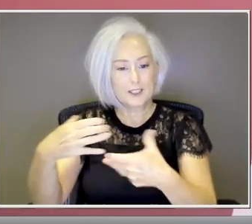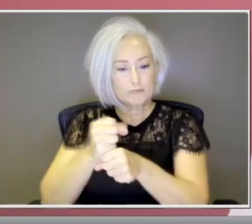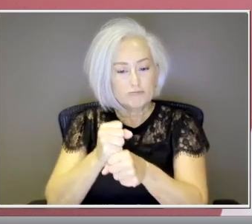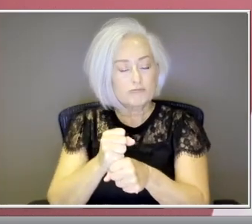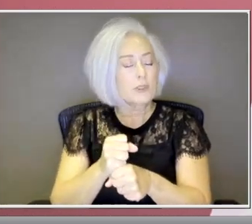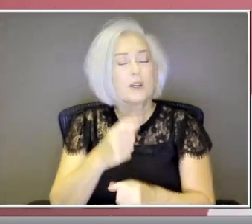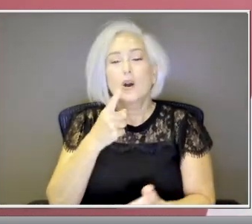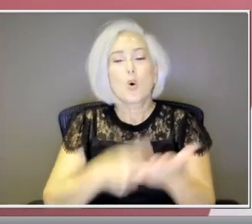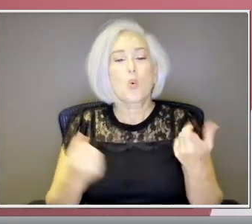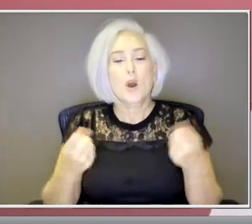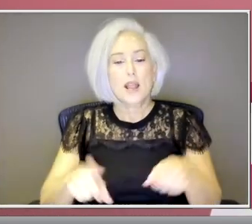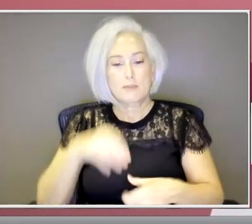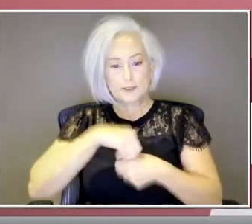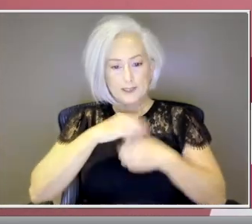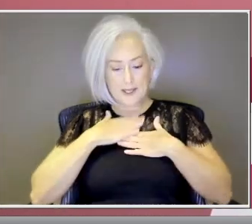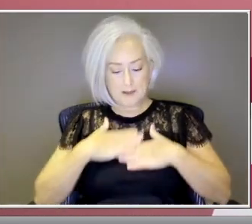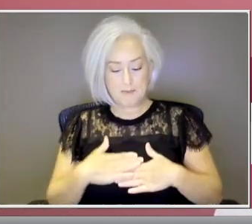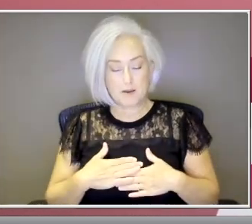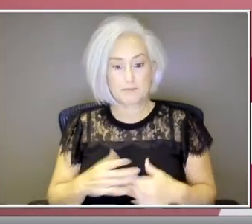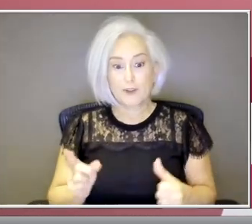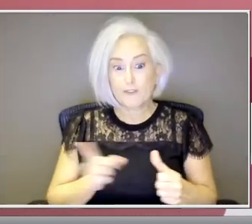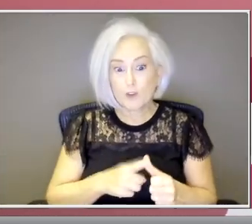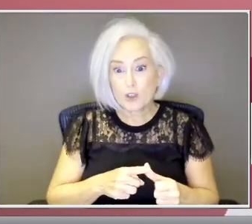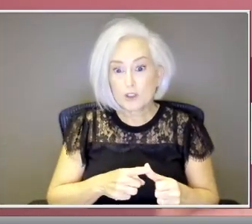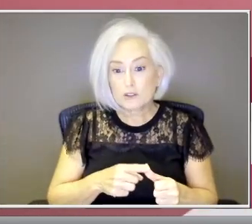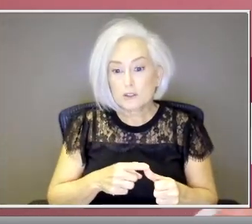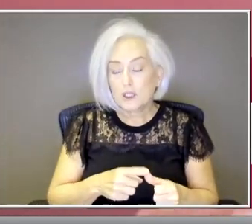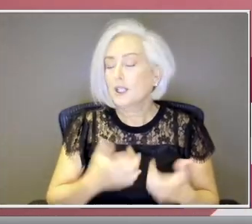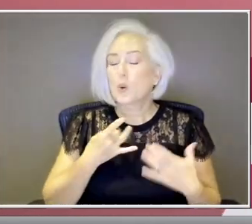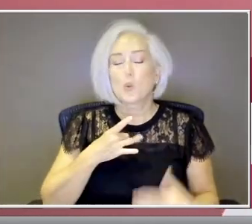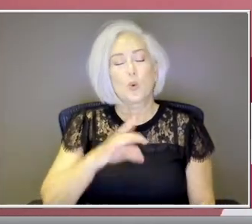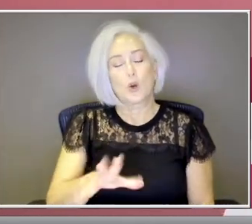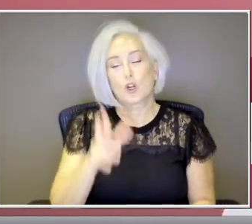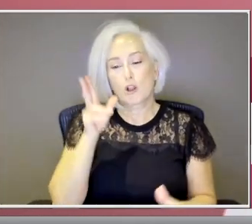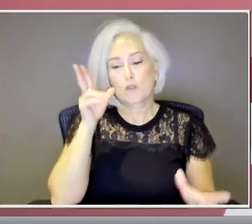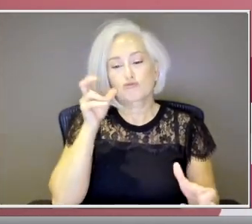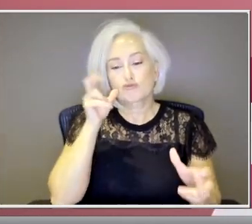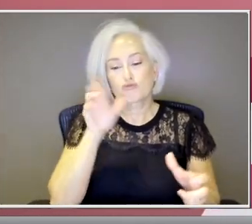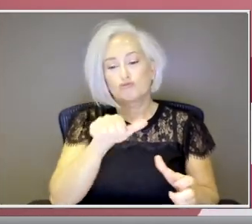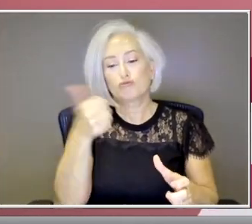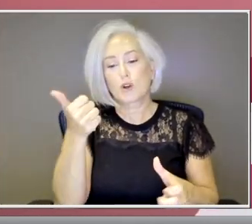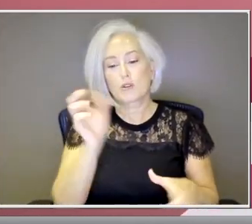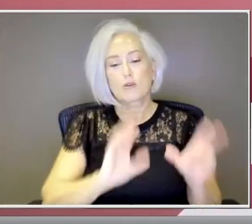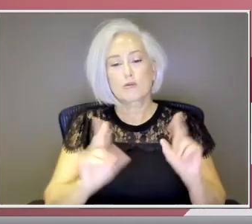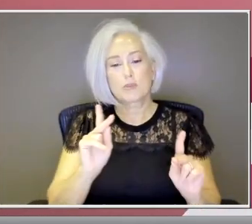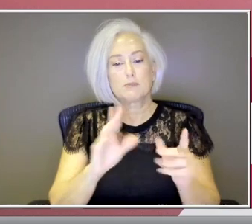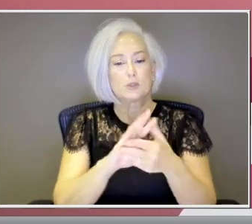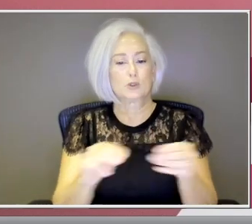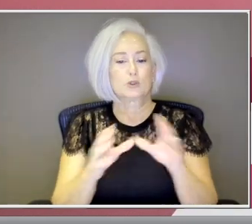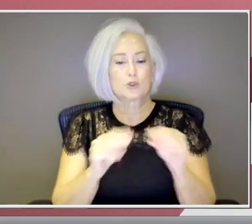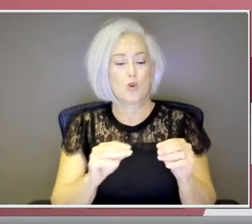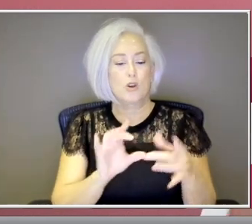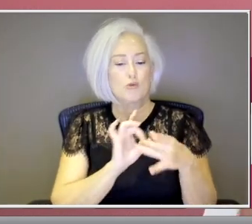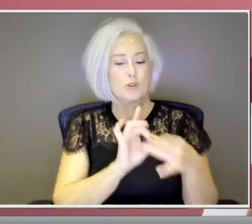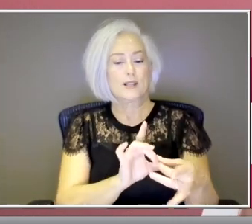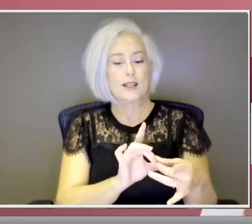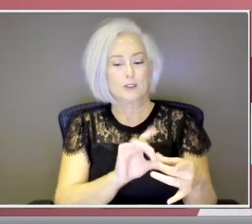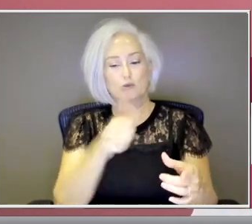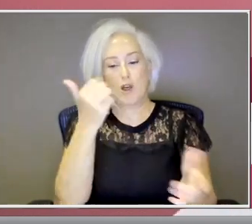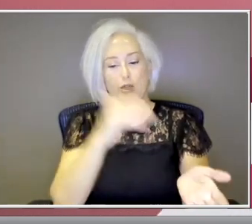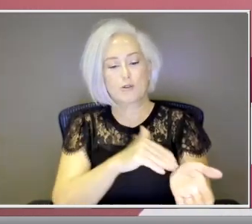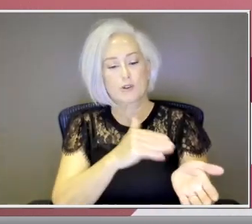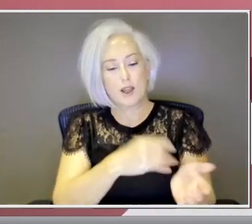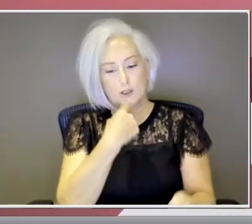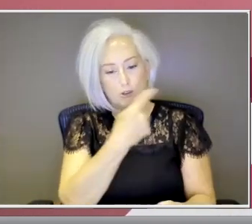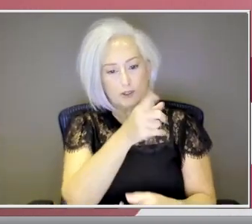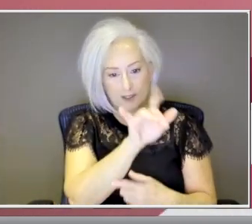folks are told that, and that there are so many things we can do. So glad we're getting that message out to folks. Yeah. So pulmonary hypertension is basically high blood pressures in